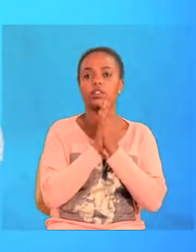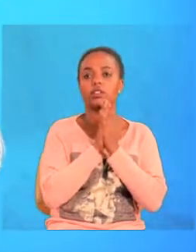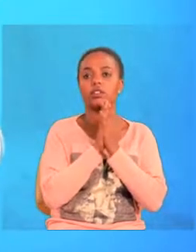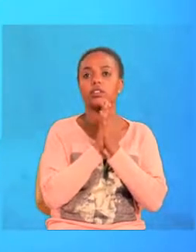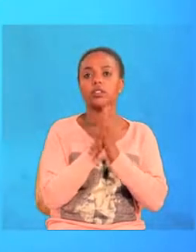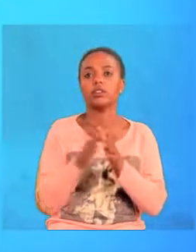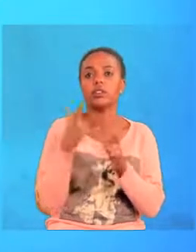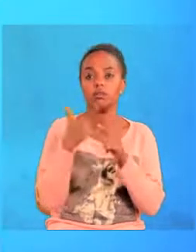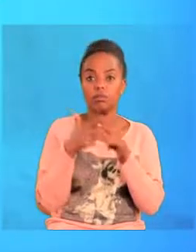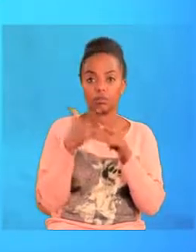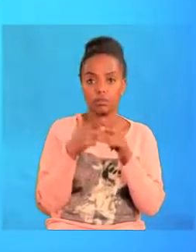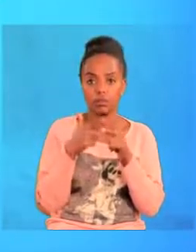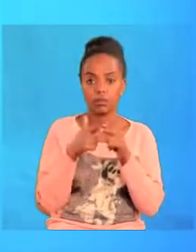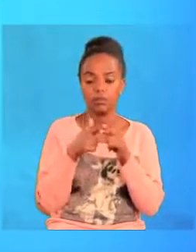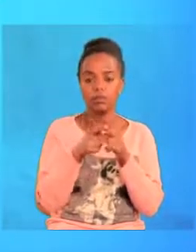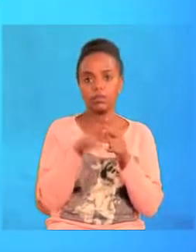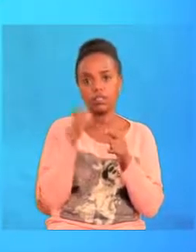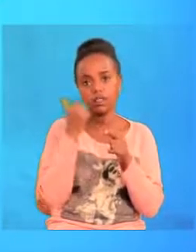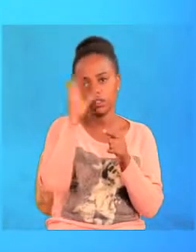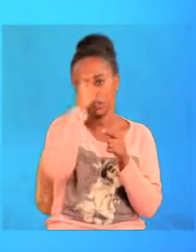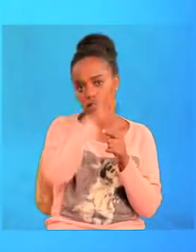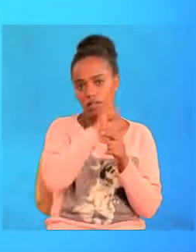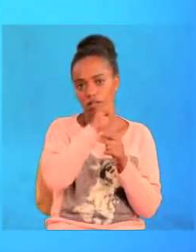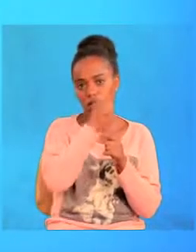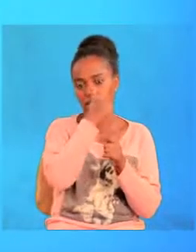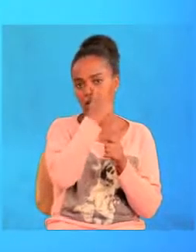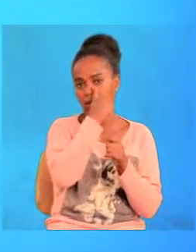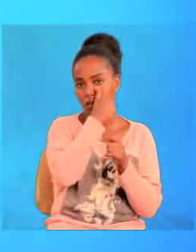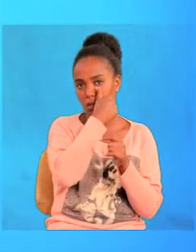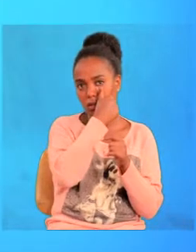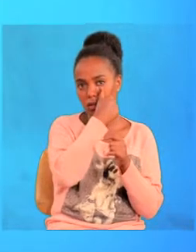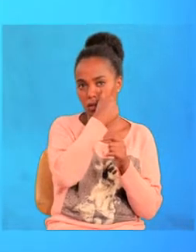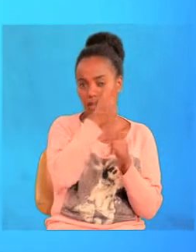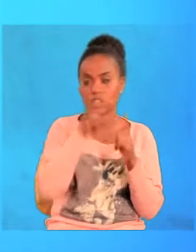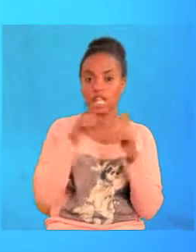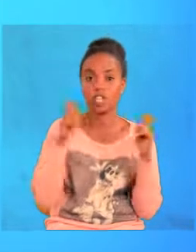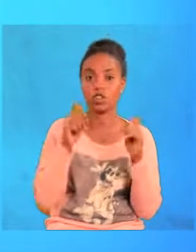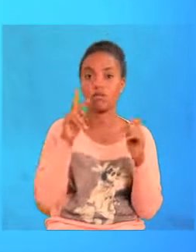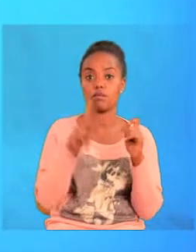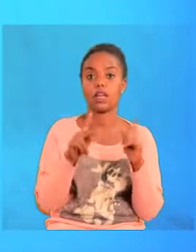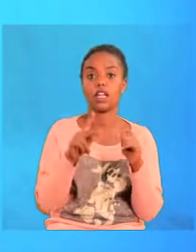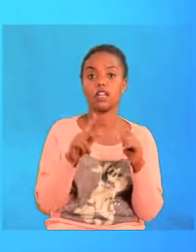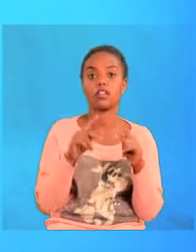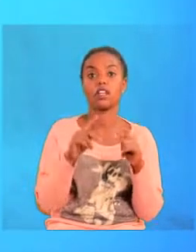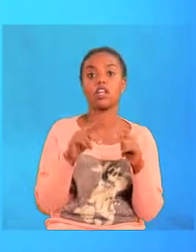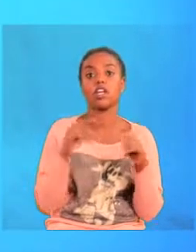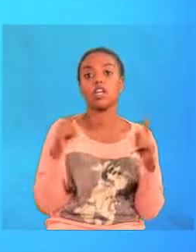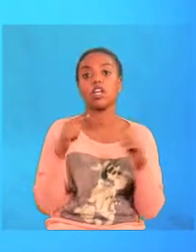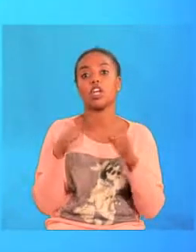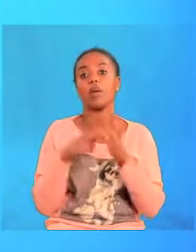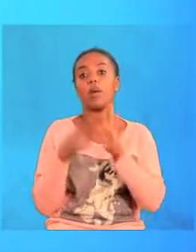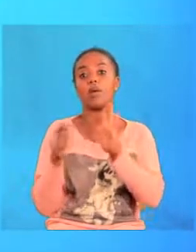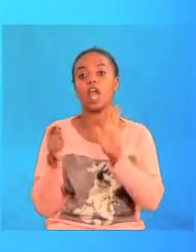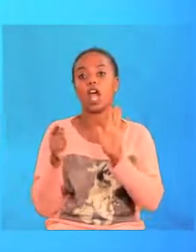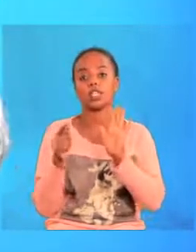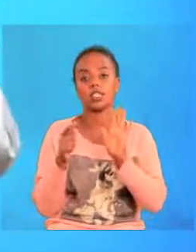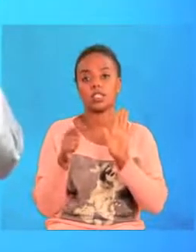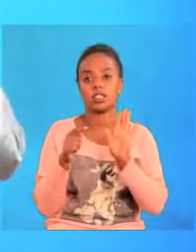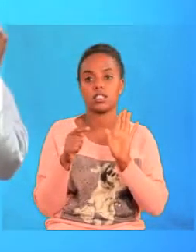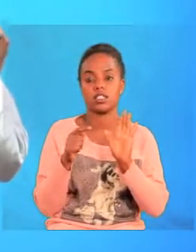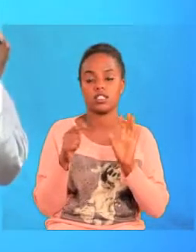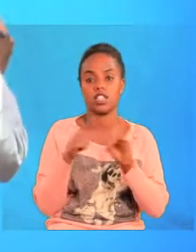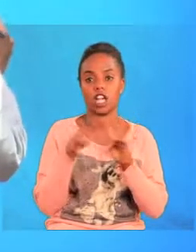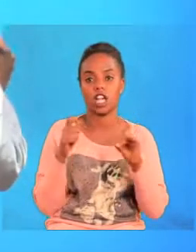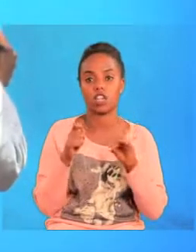Second, the other premise, this one. Negation of P implies Q and R. Negation of